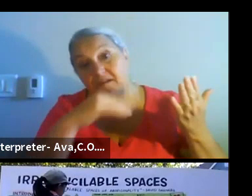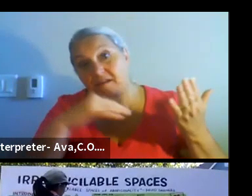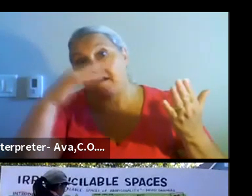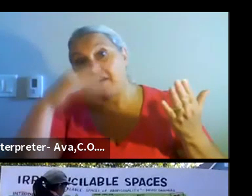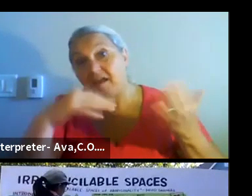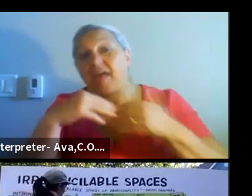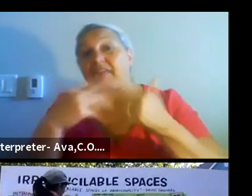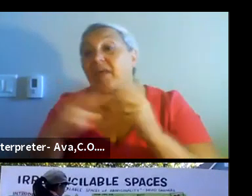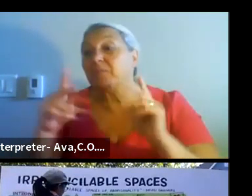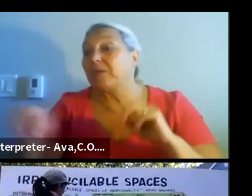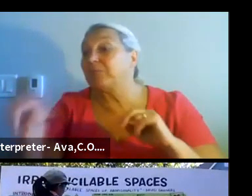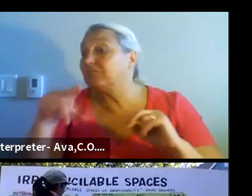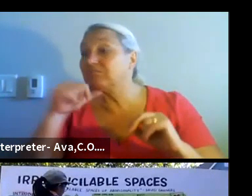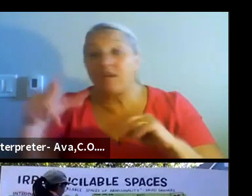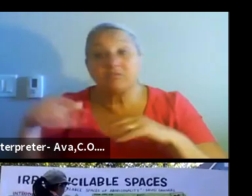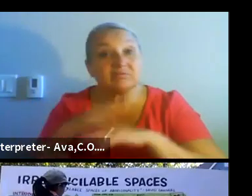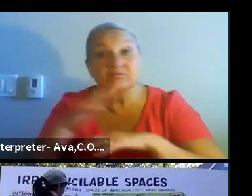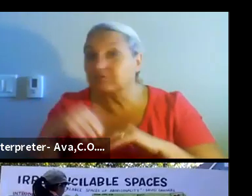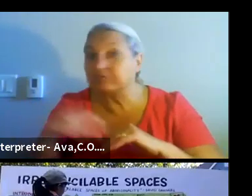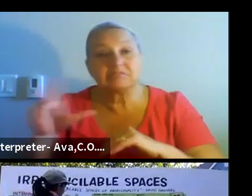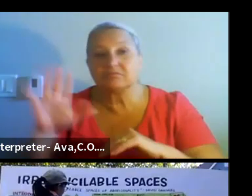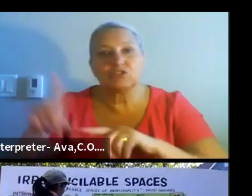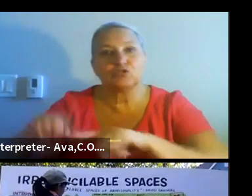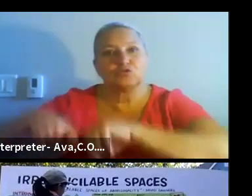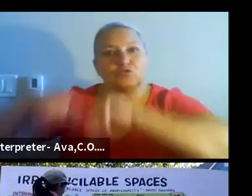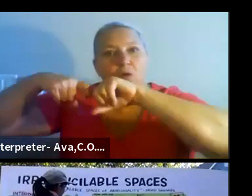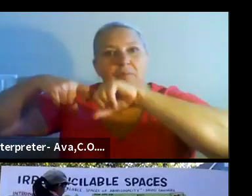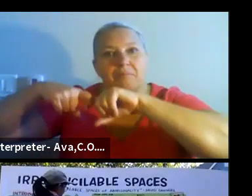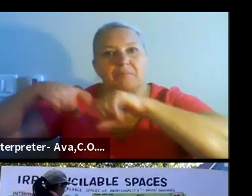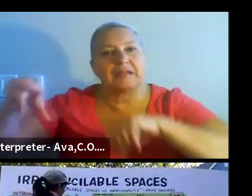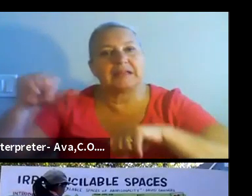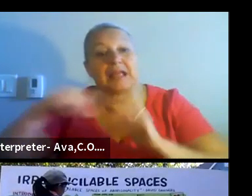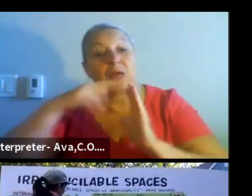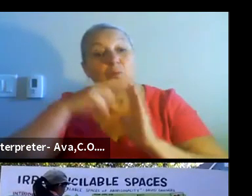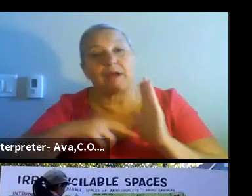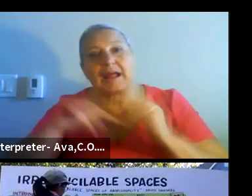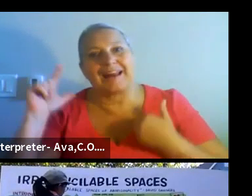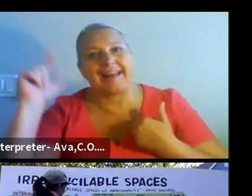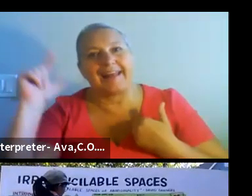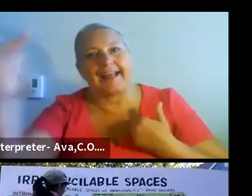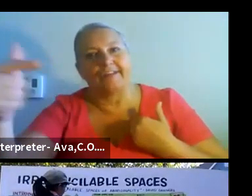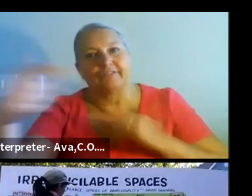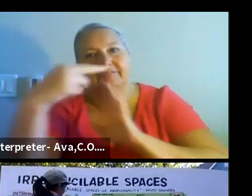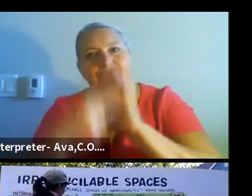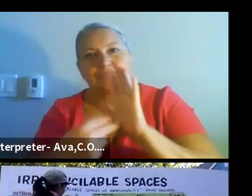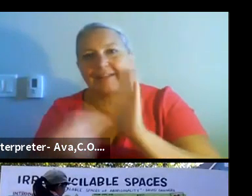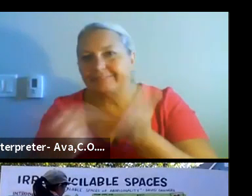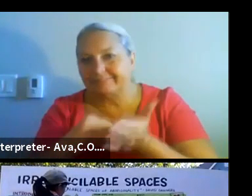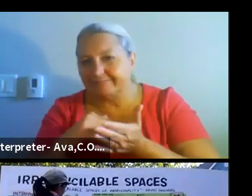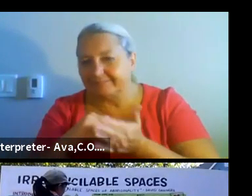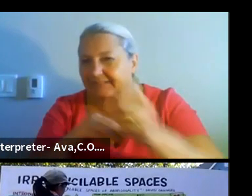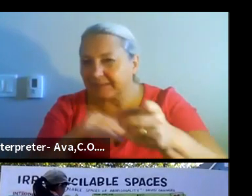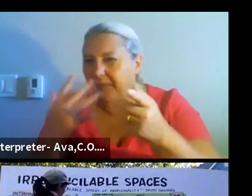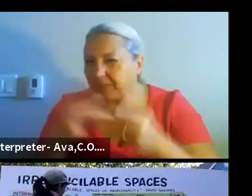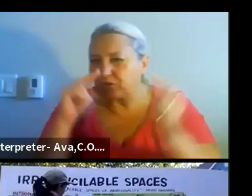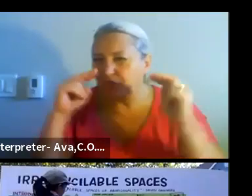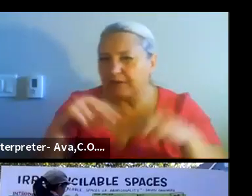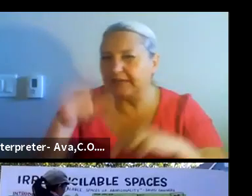to begin reading again at a later point in the essay. See his, if you're interested, we